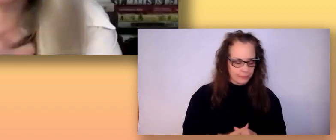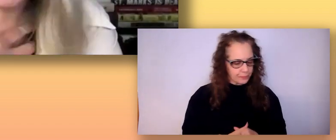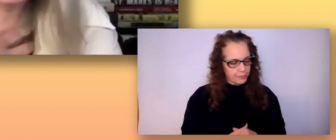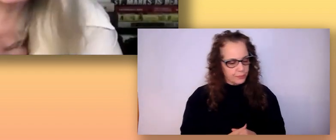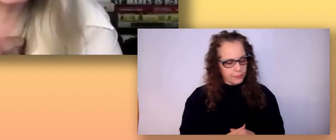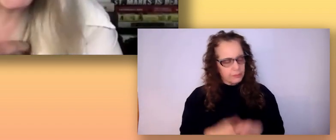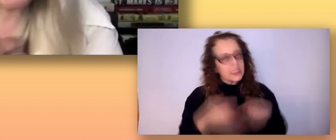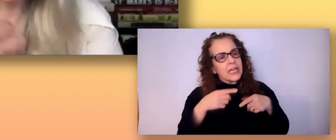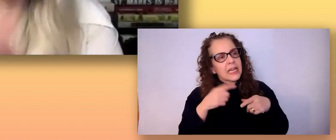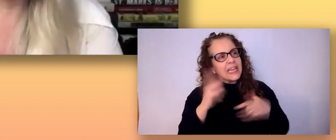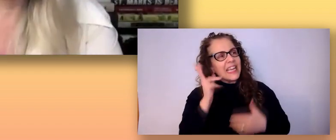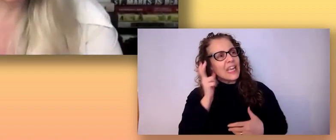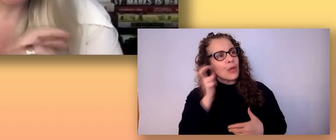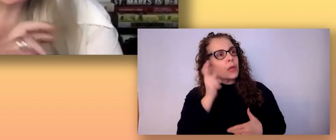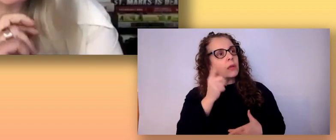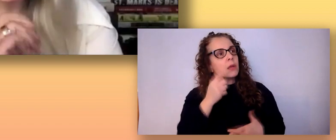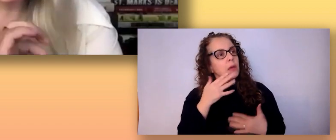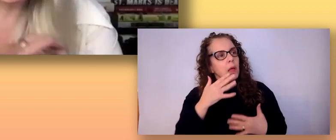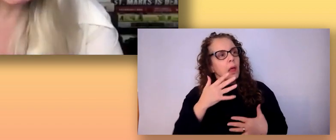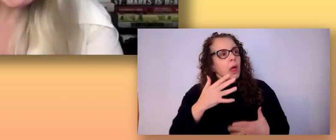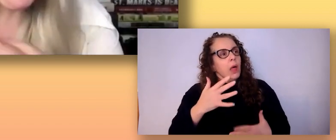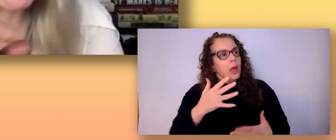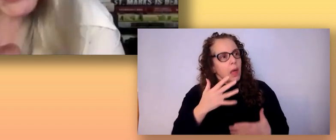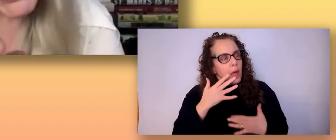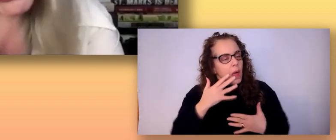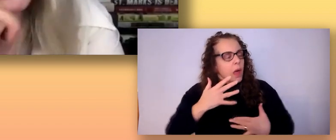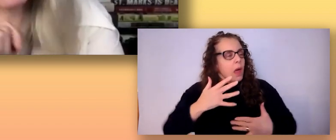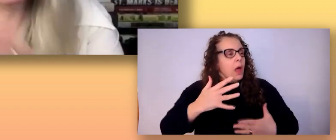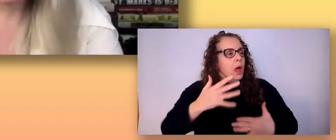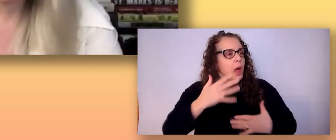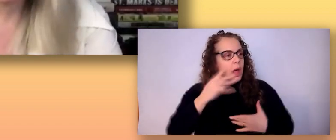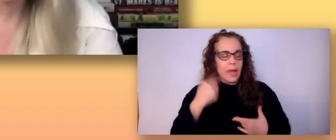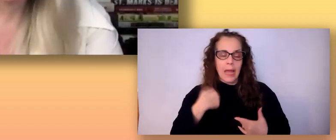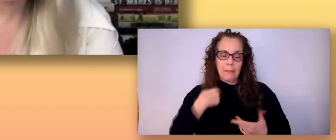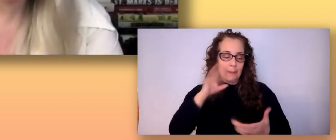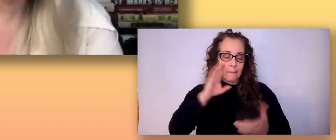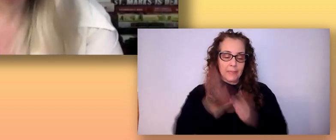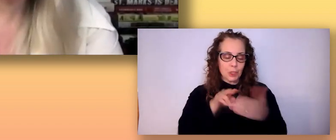Hearing the rattle of your breath from across the room and looking at that picture.